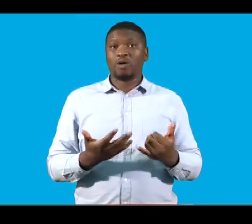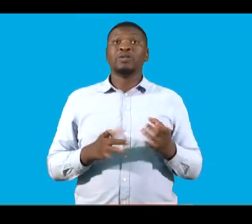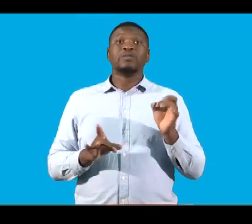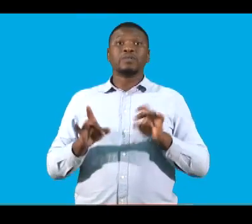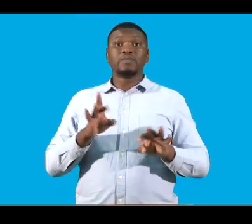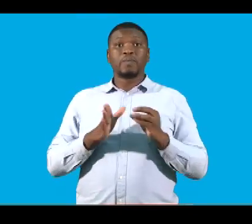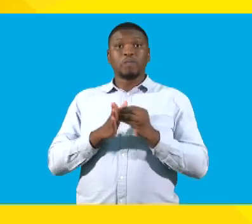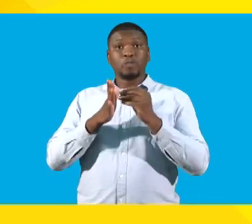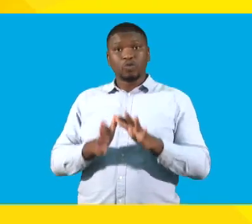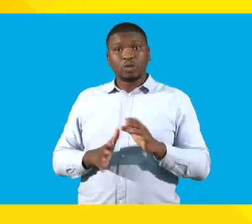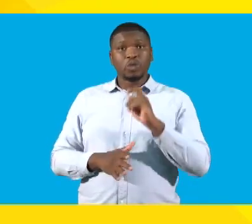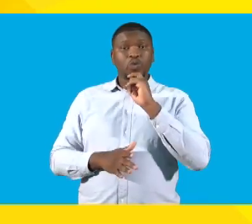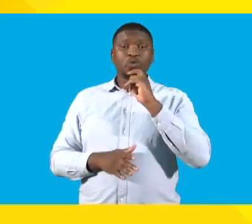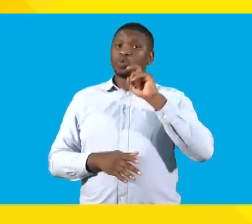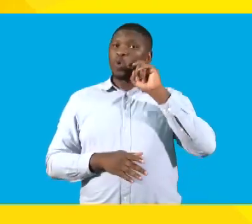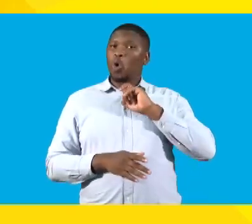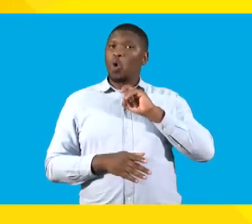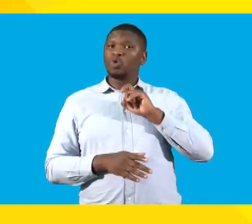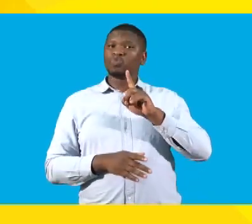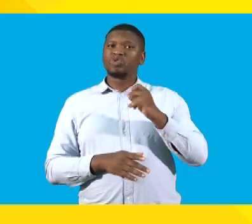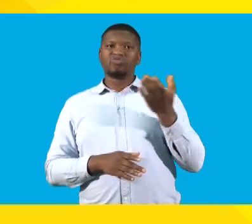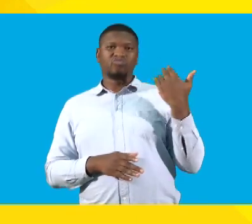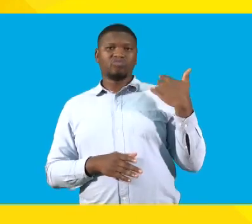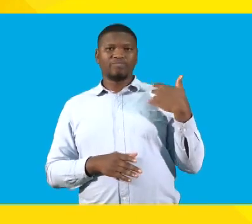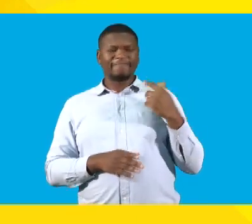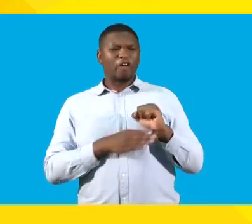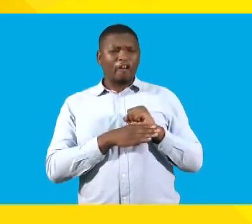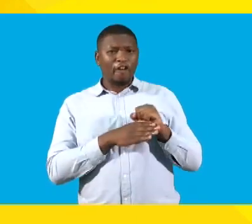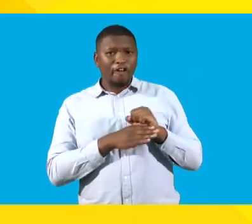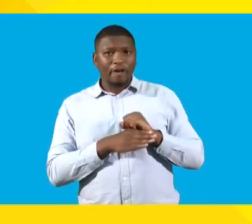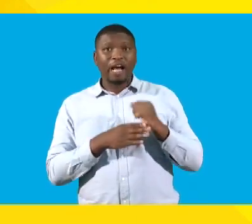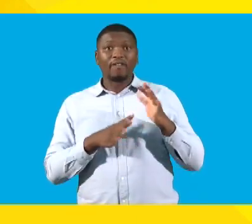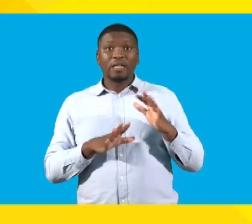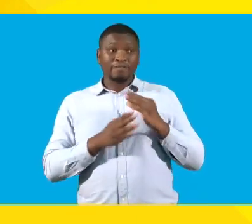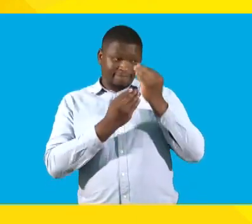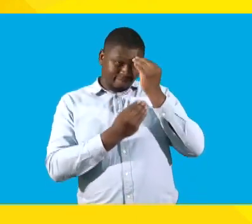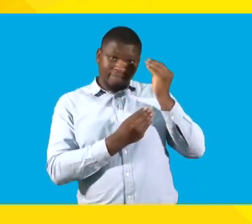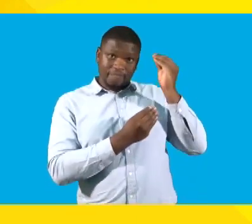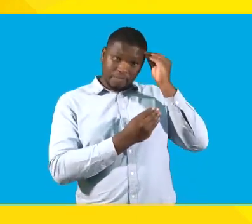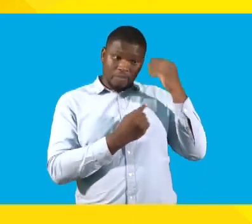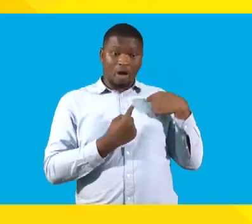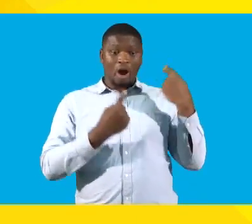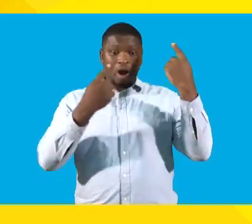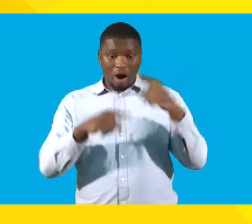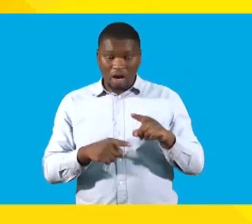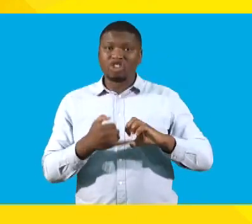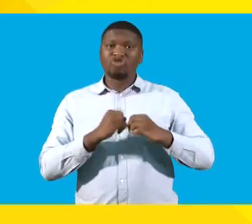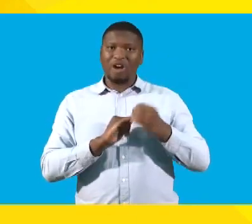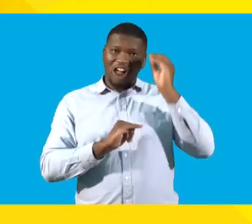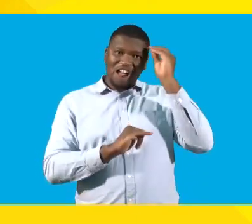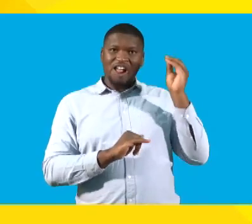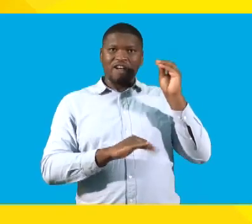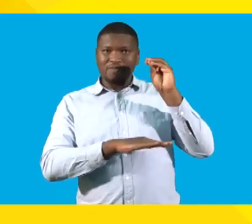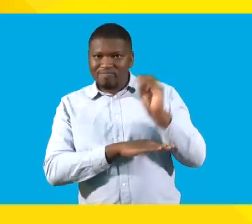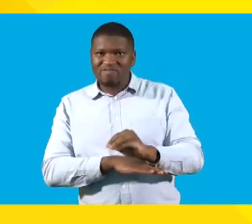So often learners work on past papers and then they regurgitate the memorandum of those past papers and try